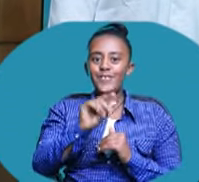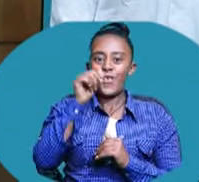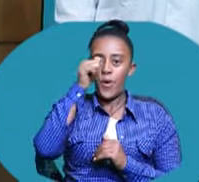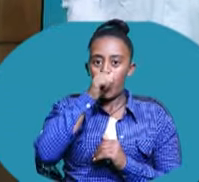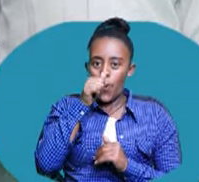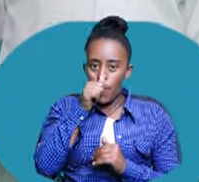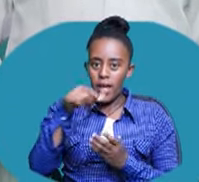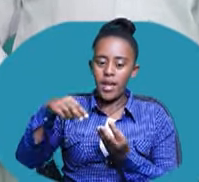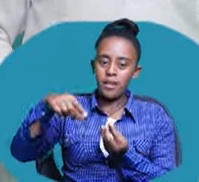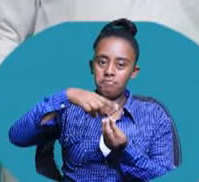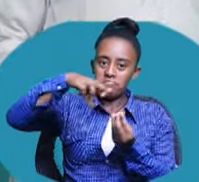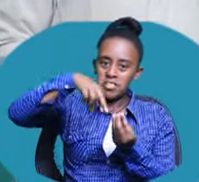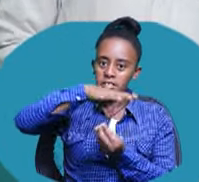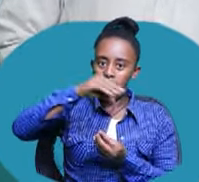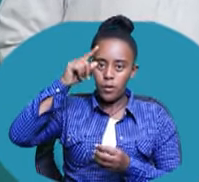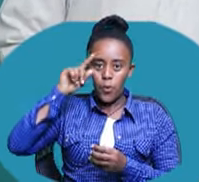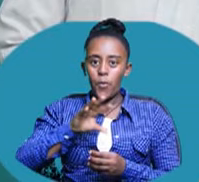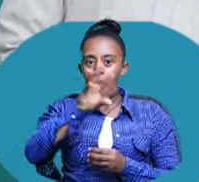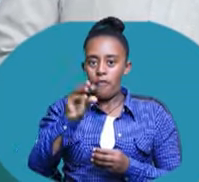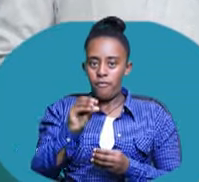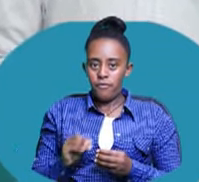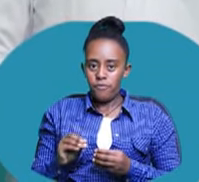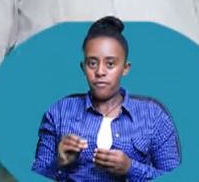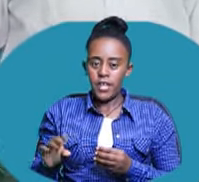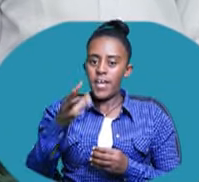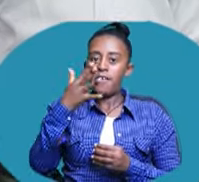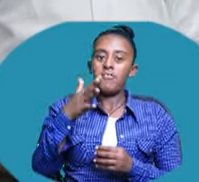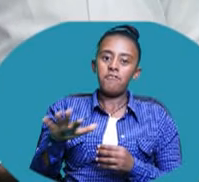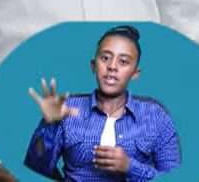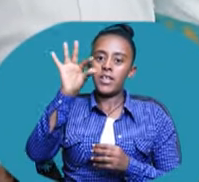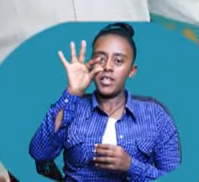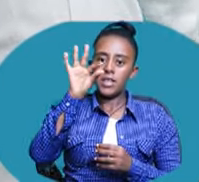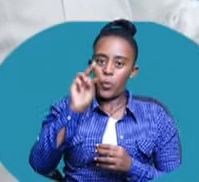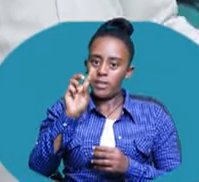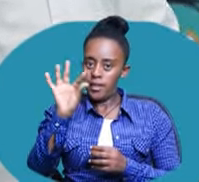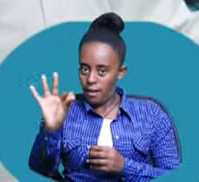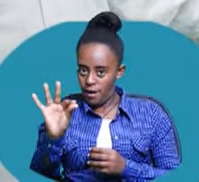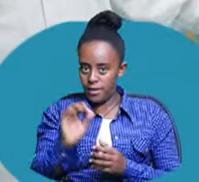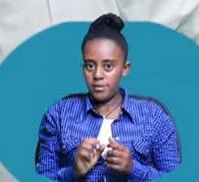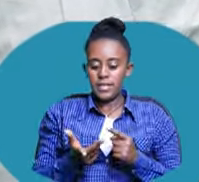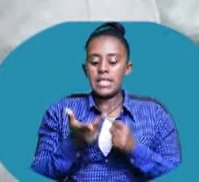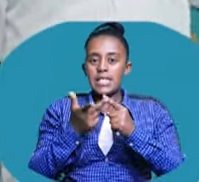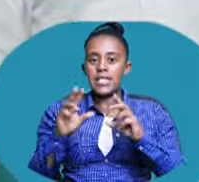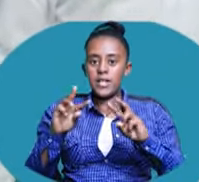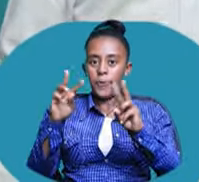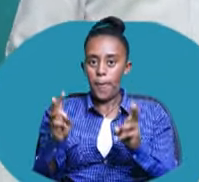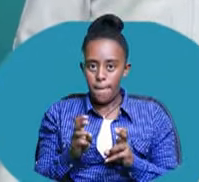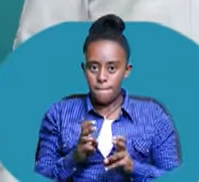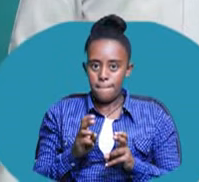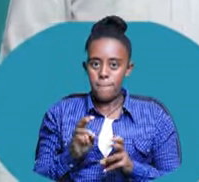and the Horn of Africa up to 1529. The third subtopic,